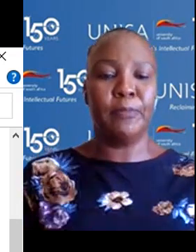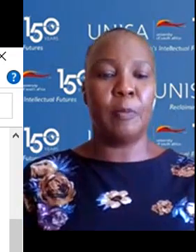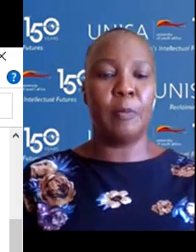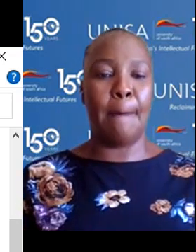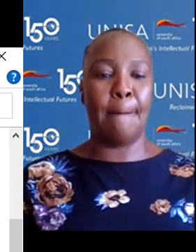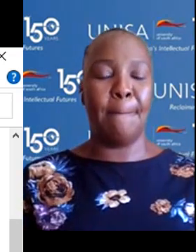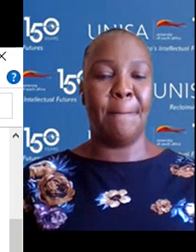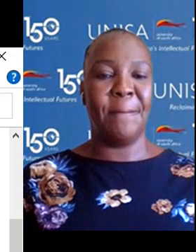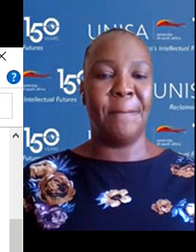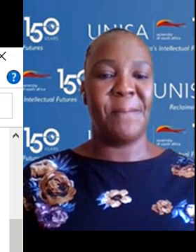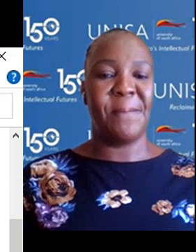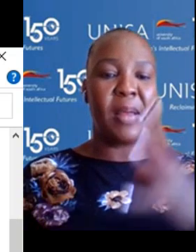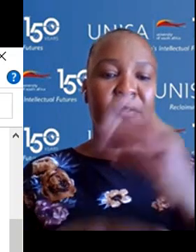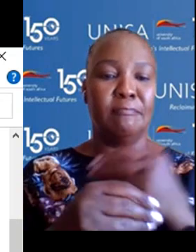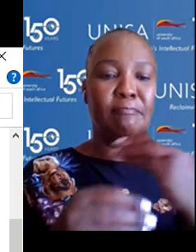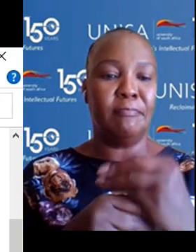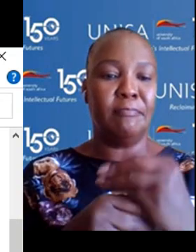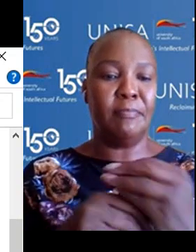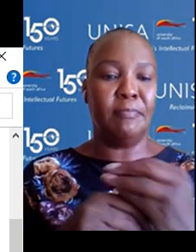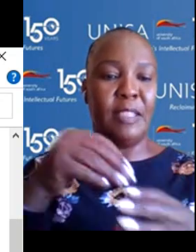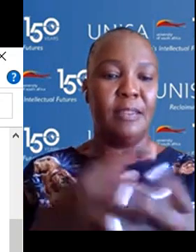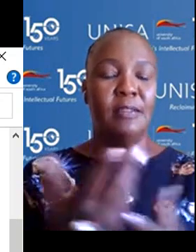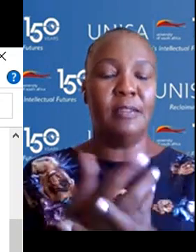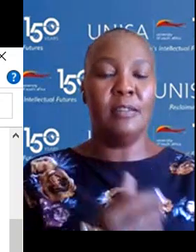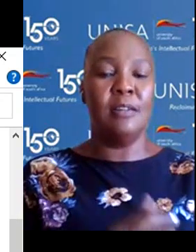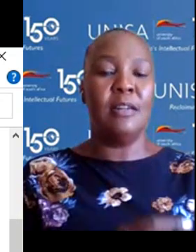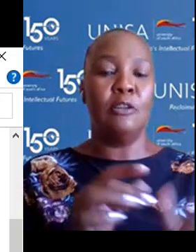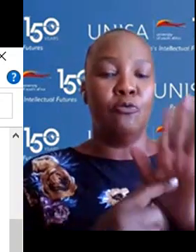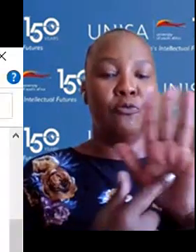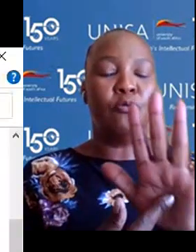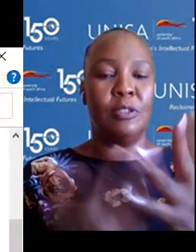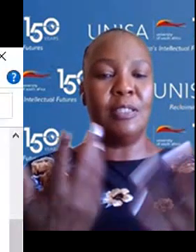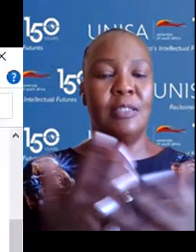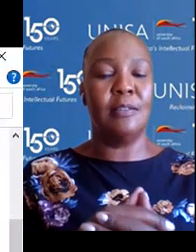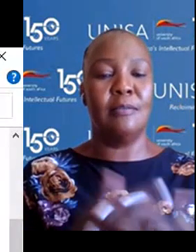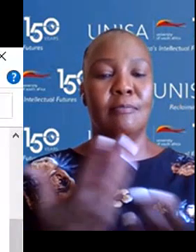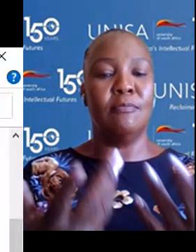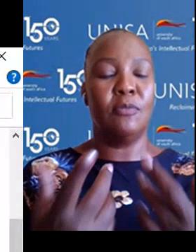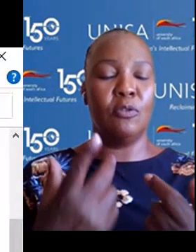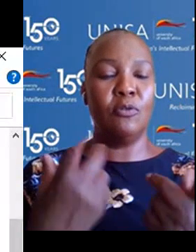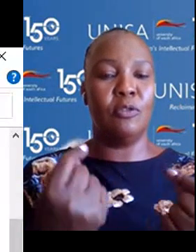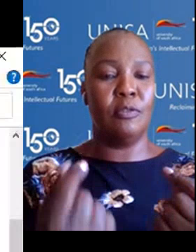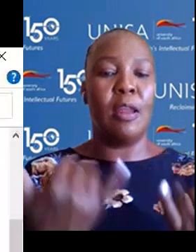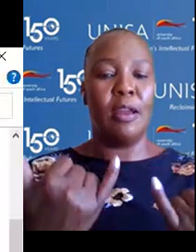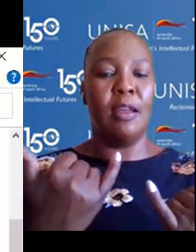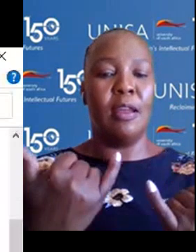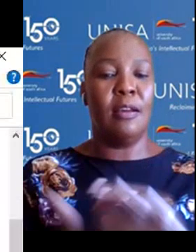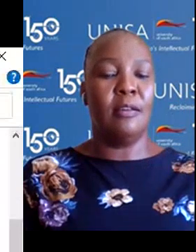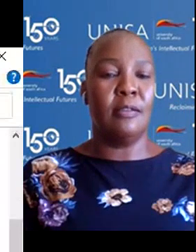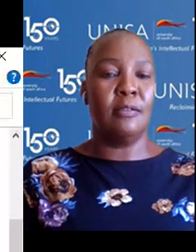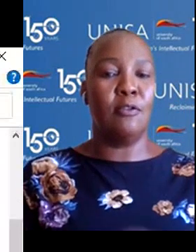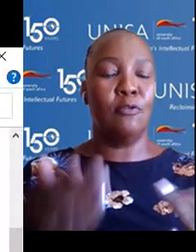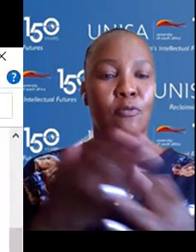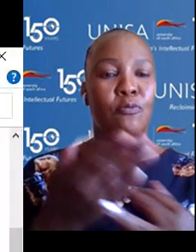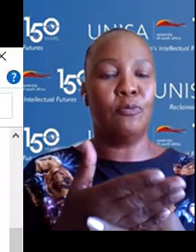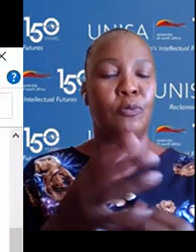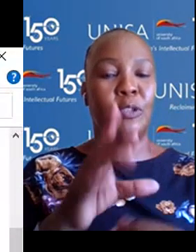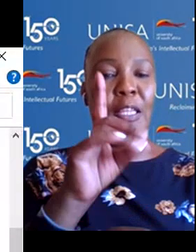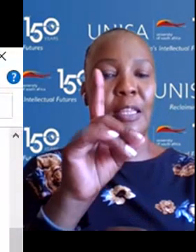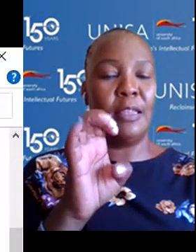Then I'm going to add in desktop, just to show you guys this is the example that we're doing now through the desktop. And I hit